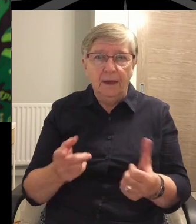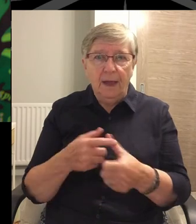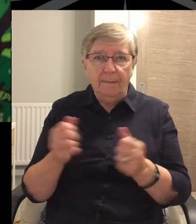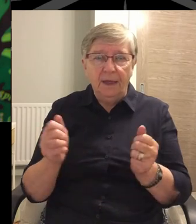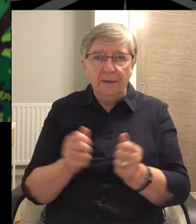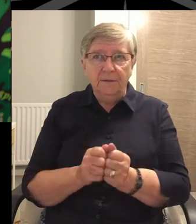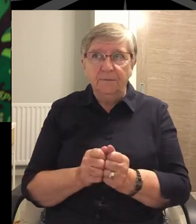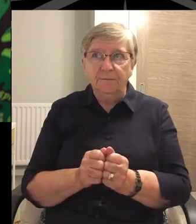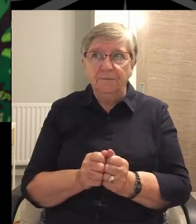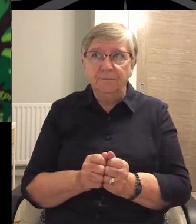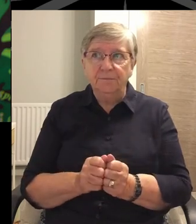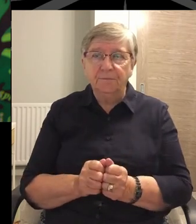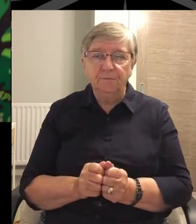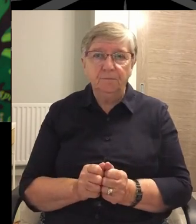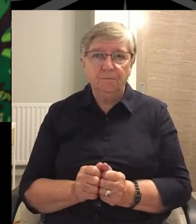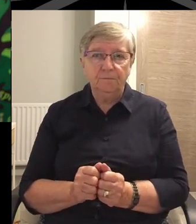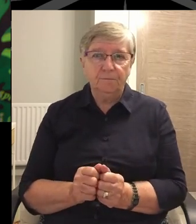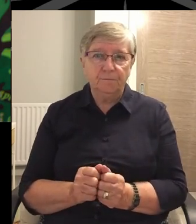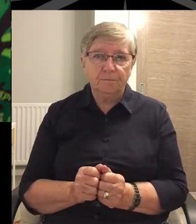Amen.